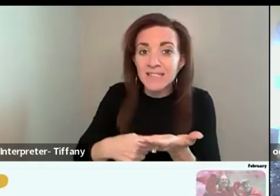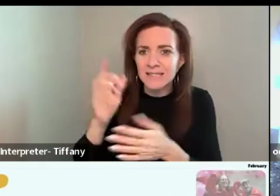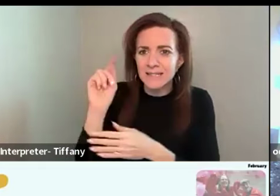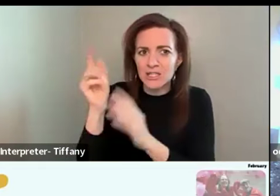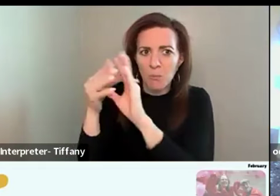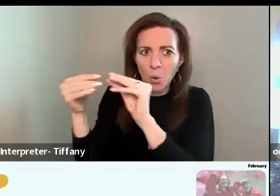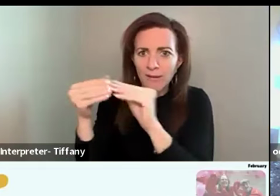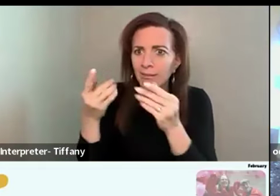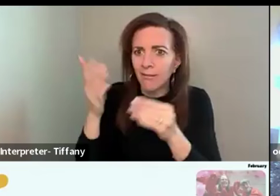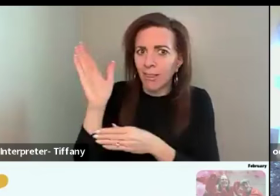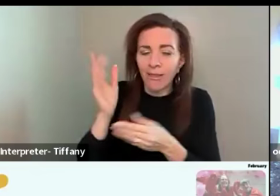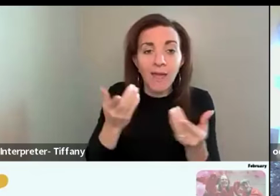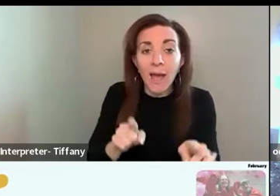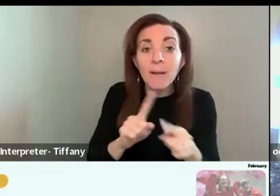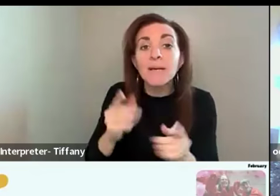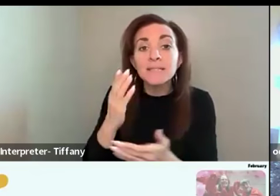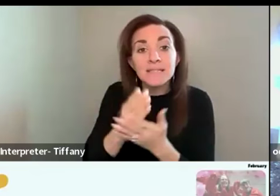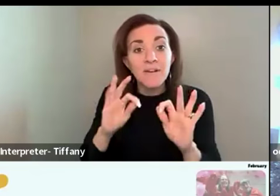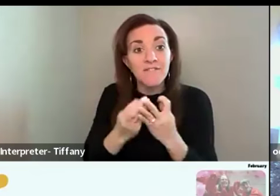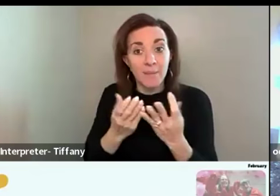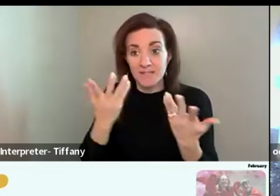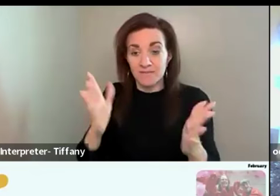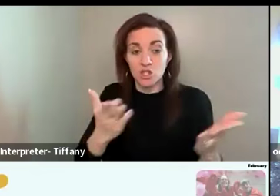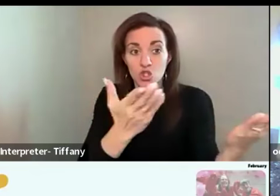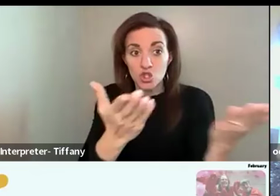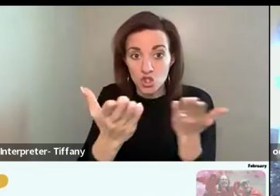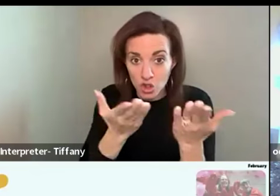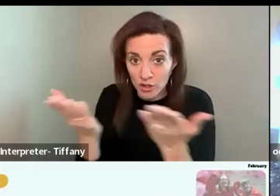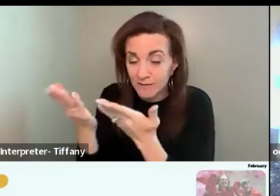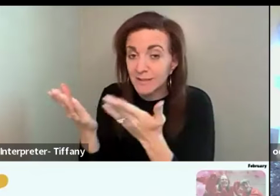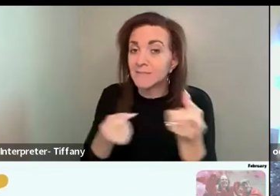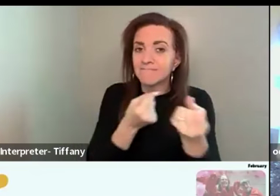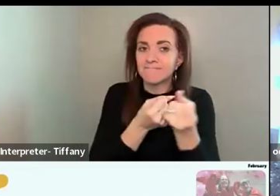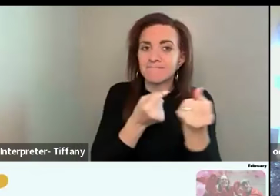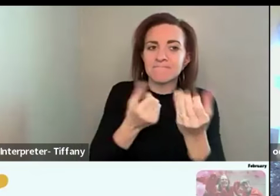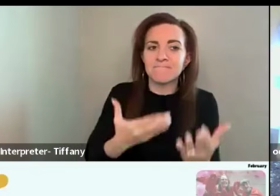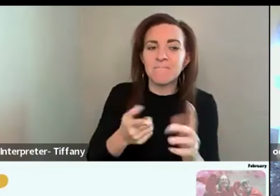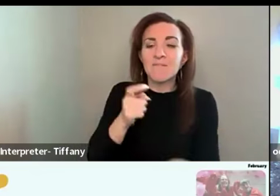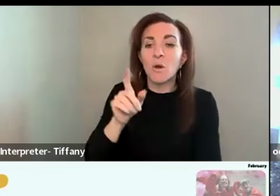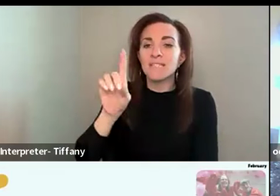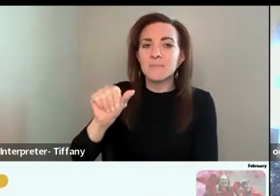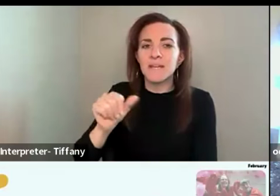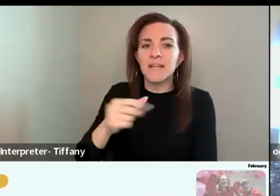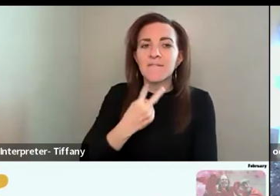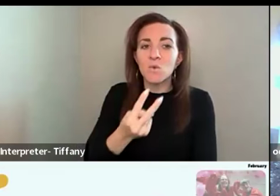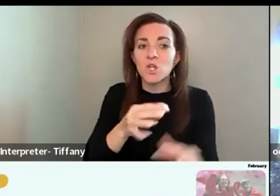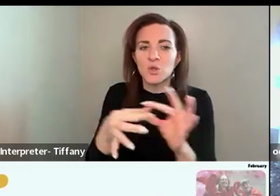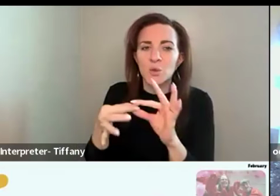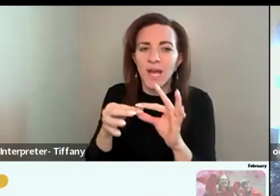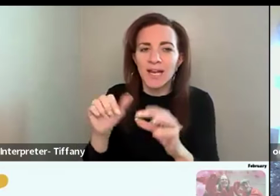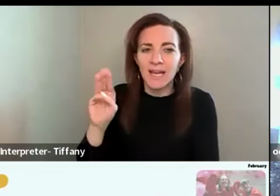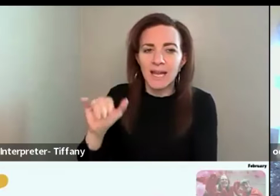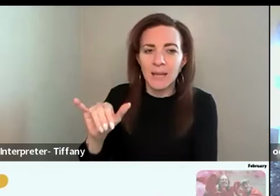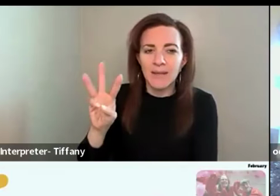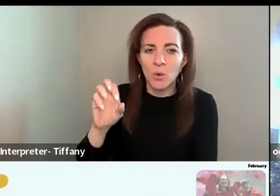to have some families served and an advocate from Disability Voices United and Amy Westling from